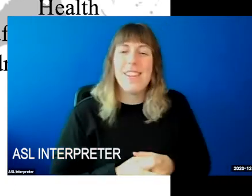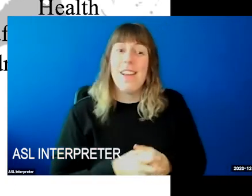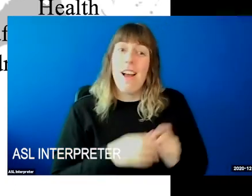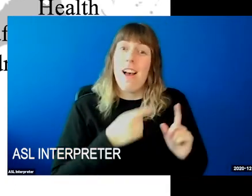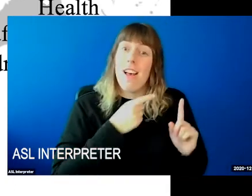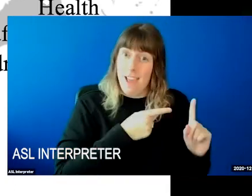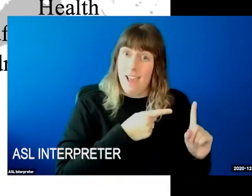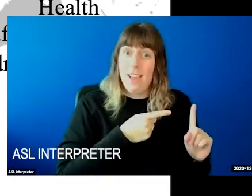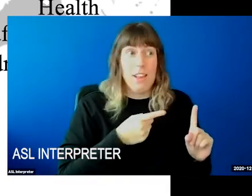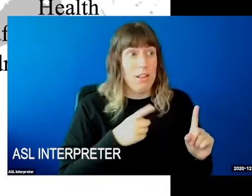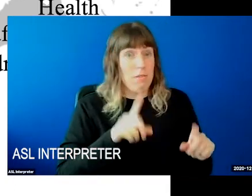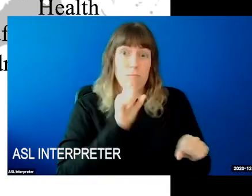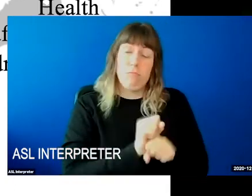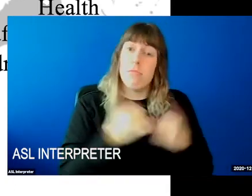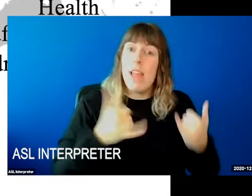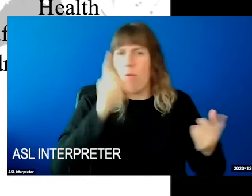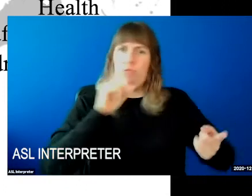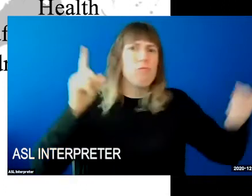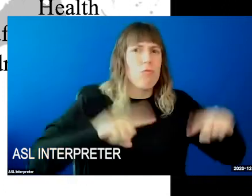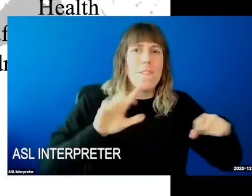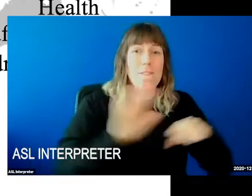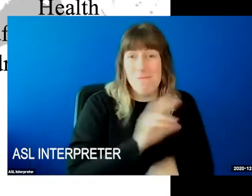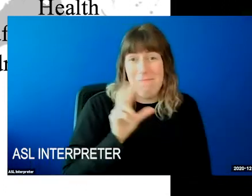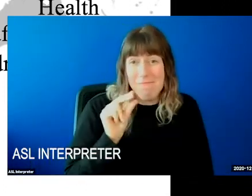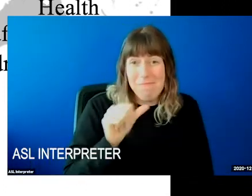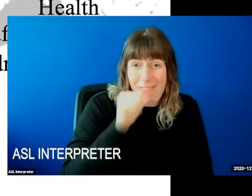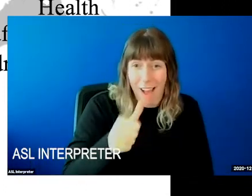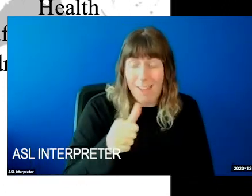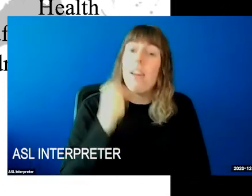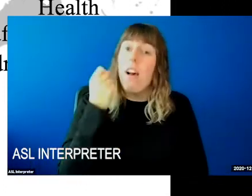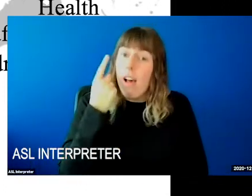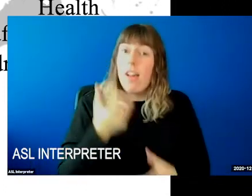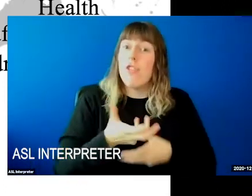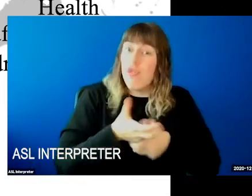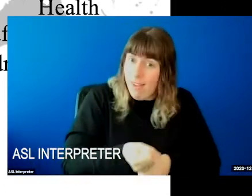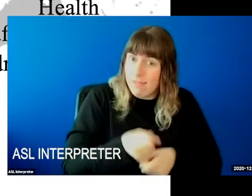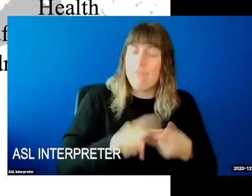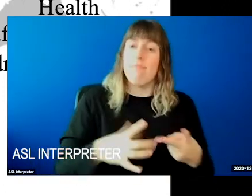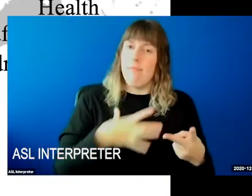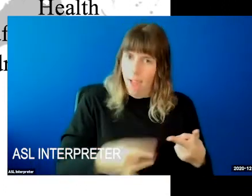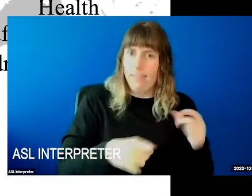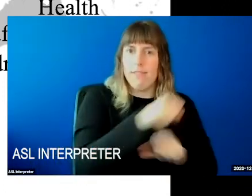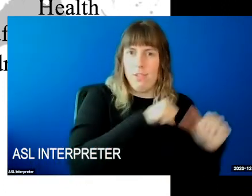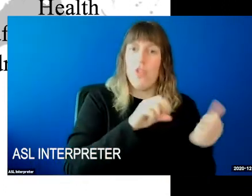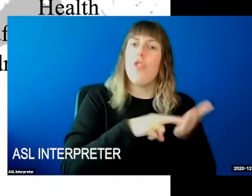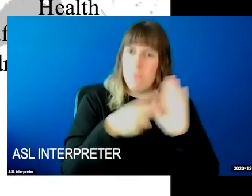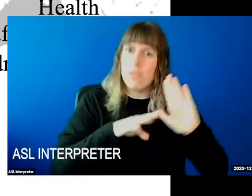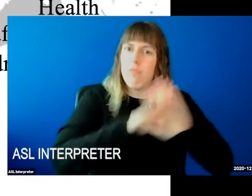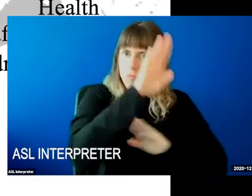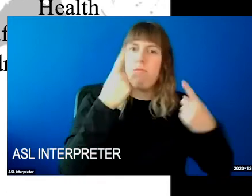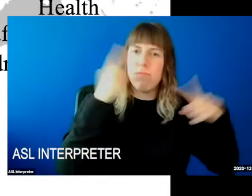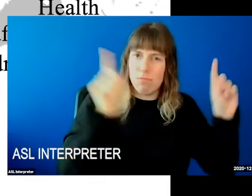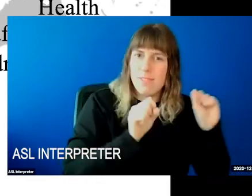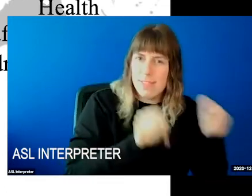actually don't agree any more than they did at the beginning, but they like each other, they trust each other, and they're able to do a lot of things together, whether it's on